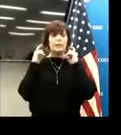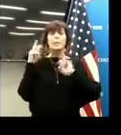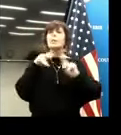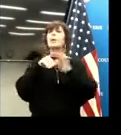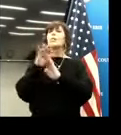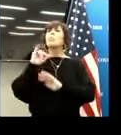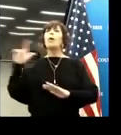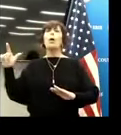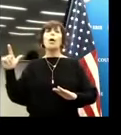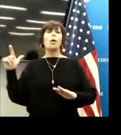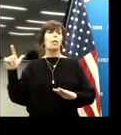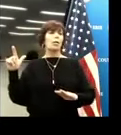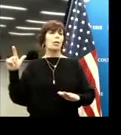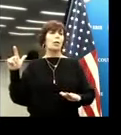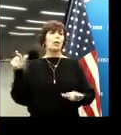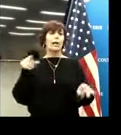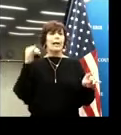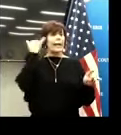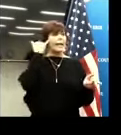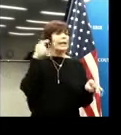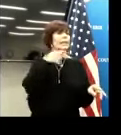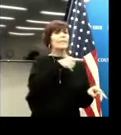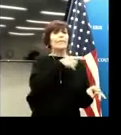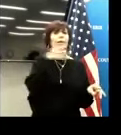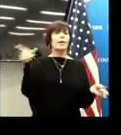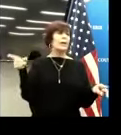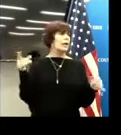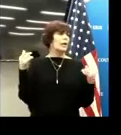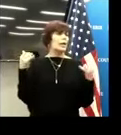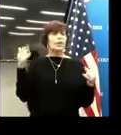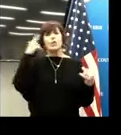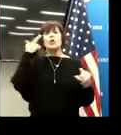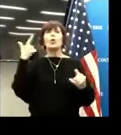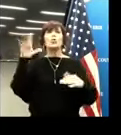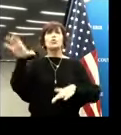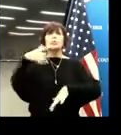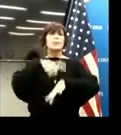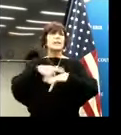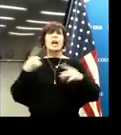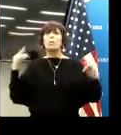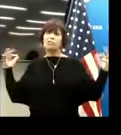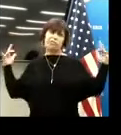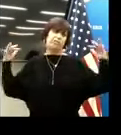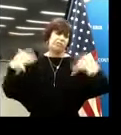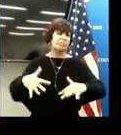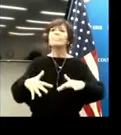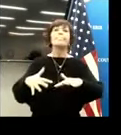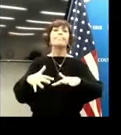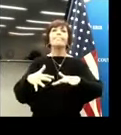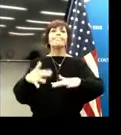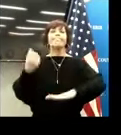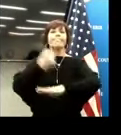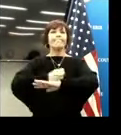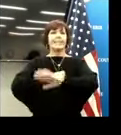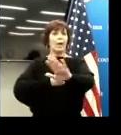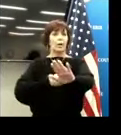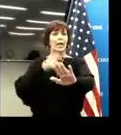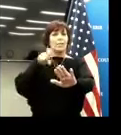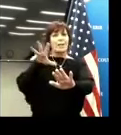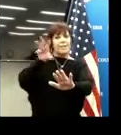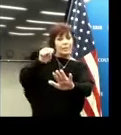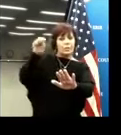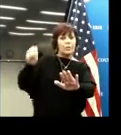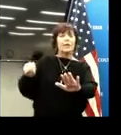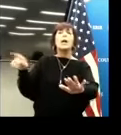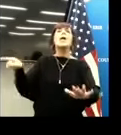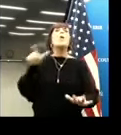mall, we're going to have to shut them down if they're crazed like they are during the Christmas season, because they have to be at 50% capacity. And the mall owners are